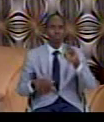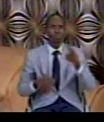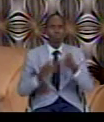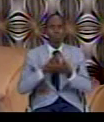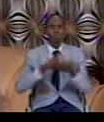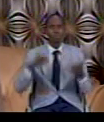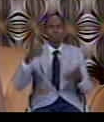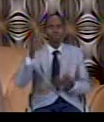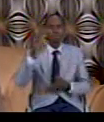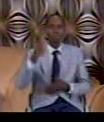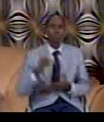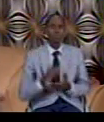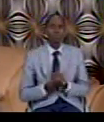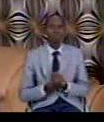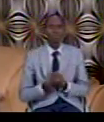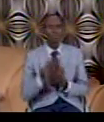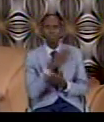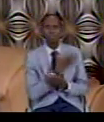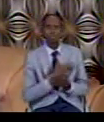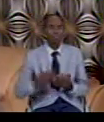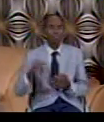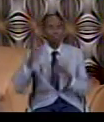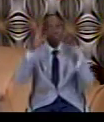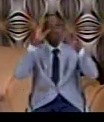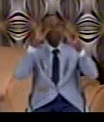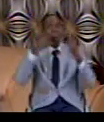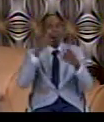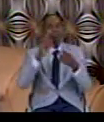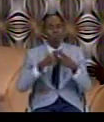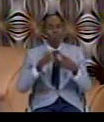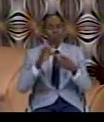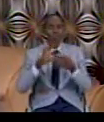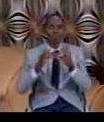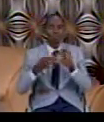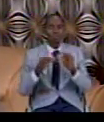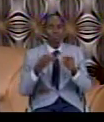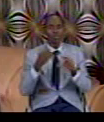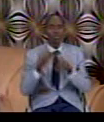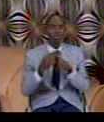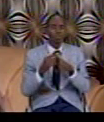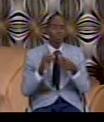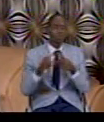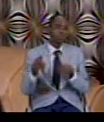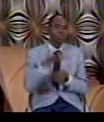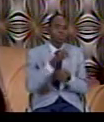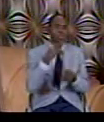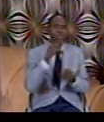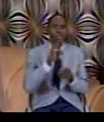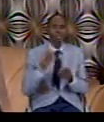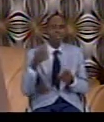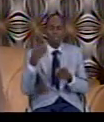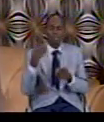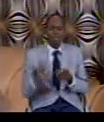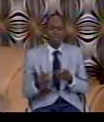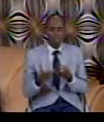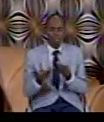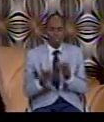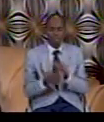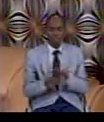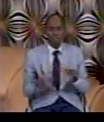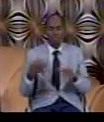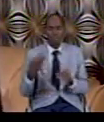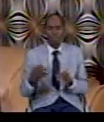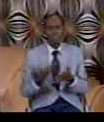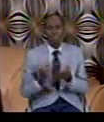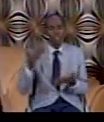reading from verse 16. And he spake a parable unto them, saying, the ground of a certain rich man brought